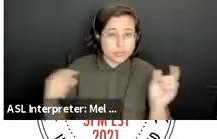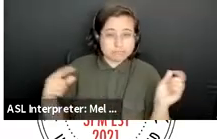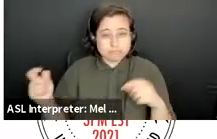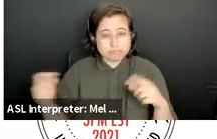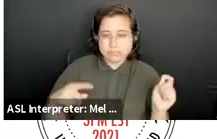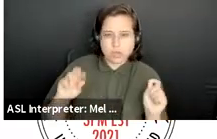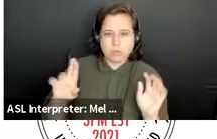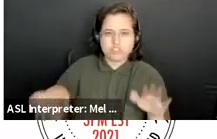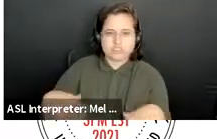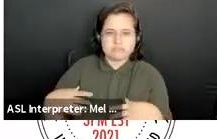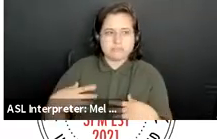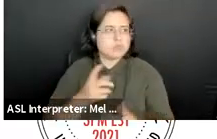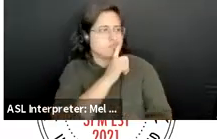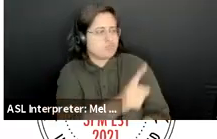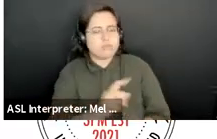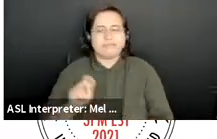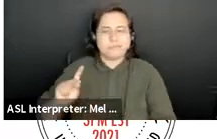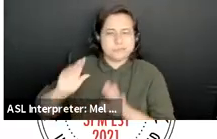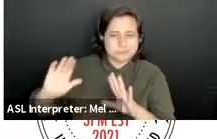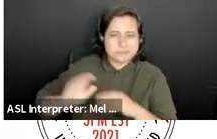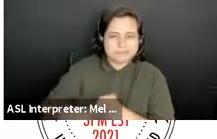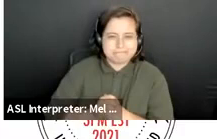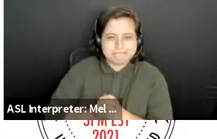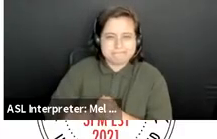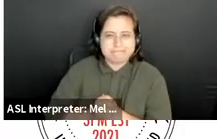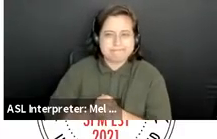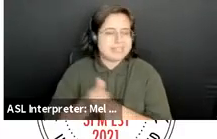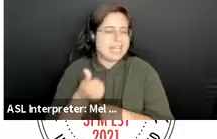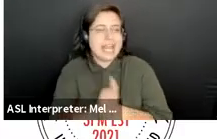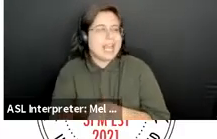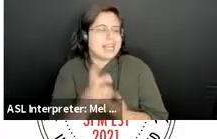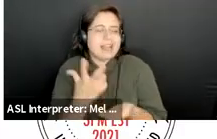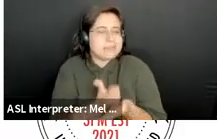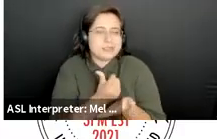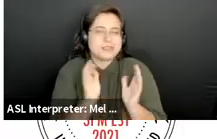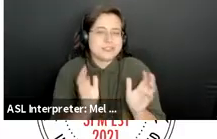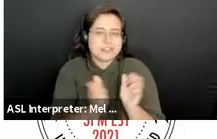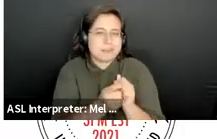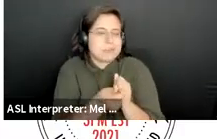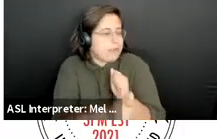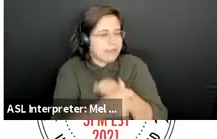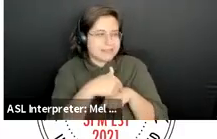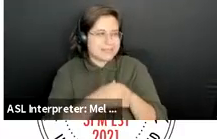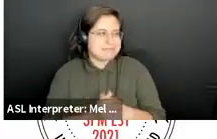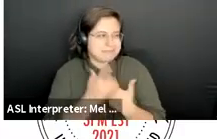want me to just go through them? Okay, great. Sure, Liz, any opportunity to talk with you, anytime.